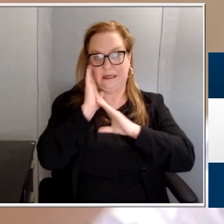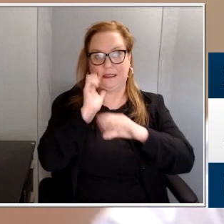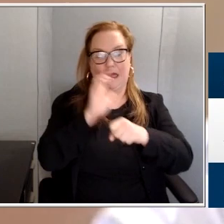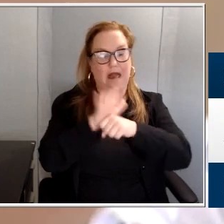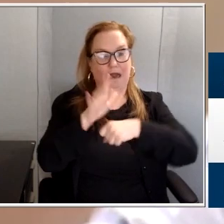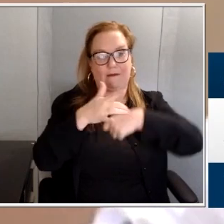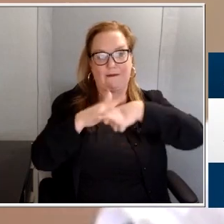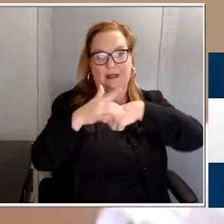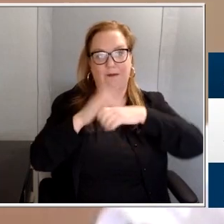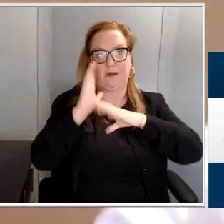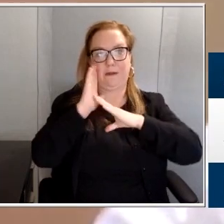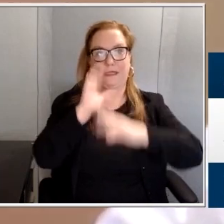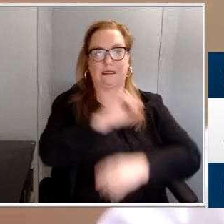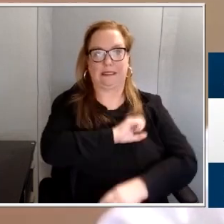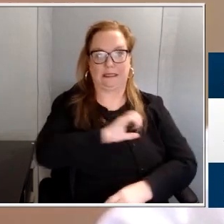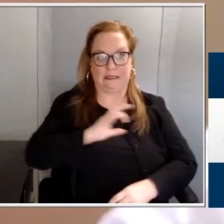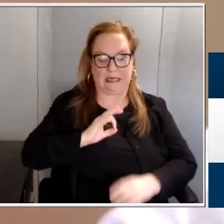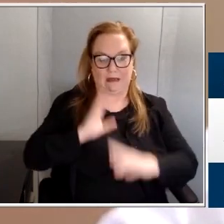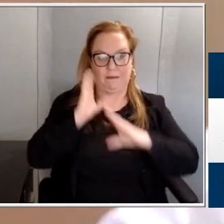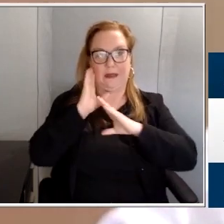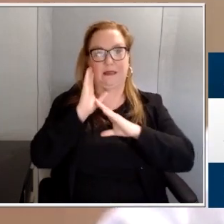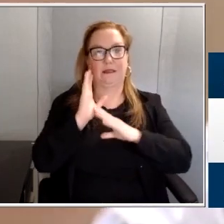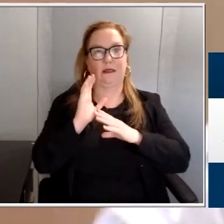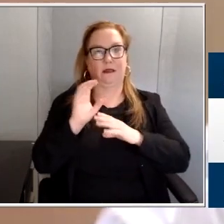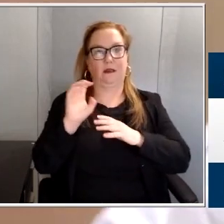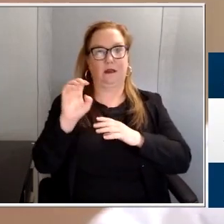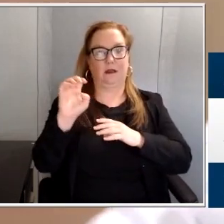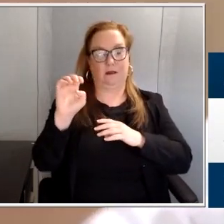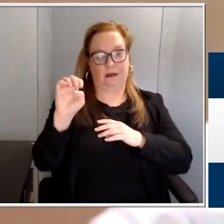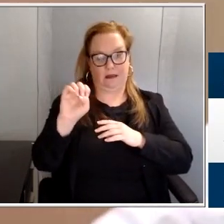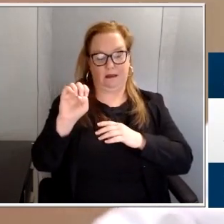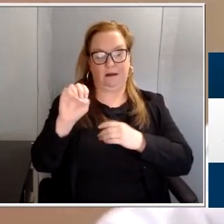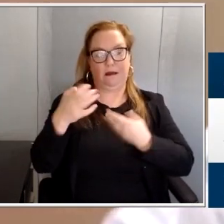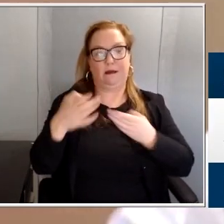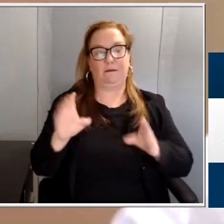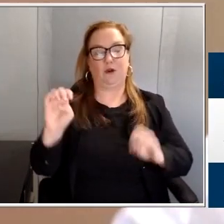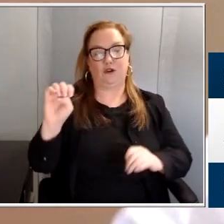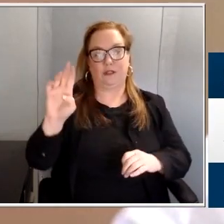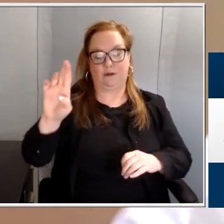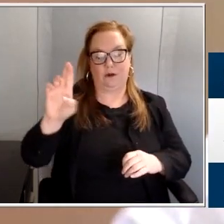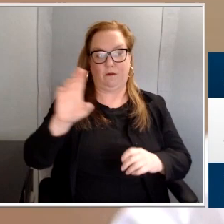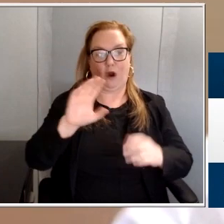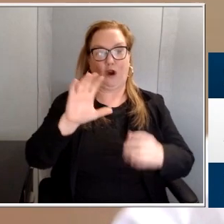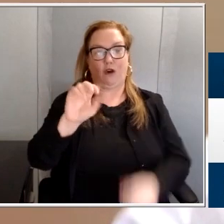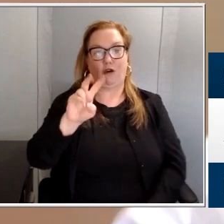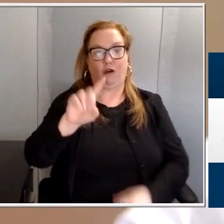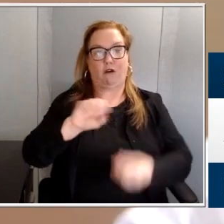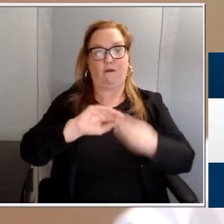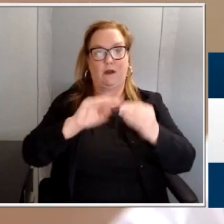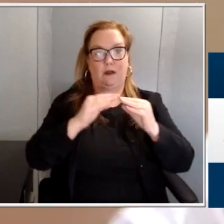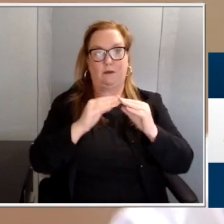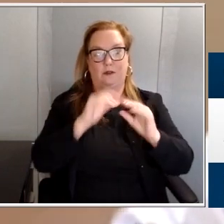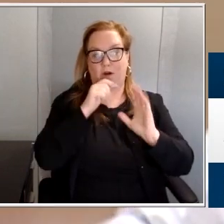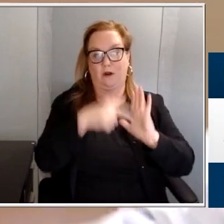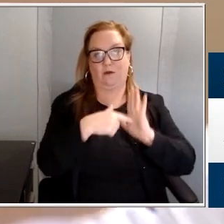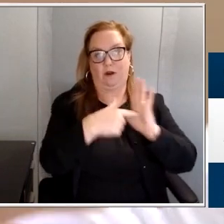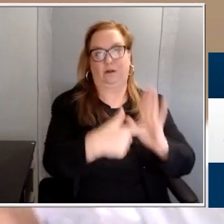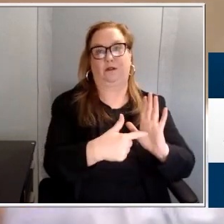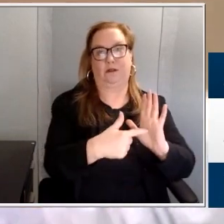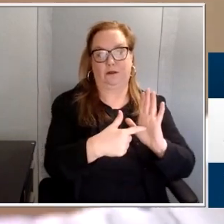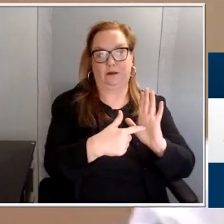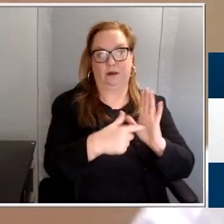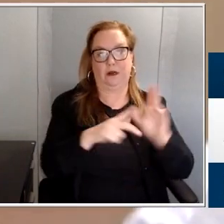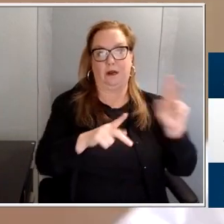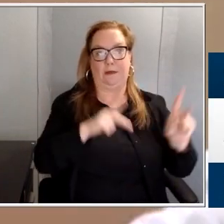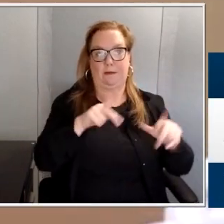available beds, staffed beds. We've been holding in the ED, and I think part of our COVID numbers aren't reflected in the fact that people are